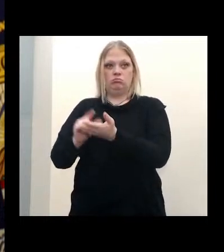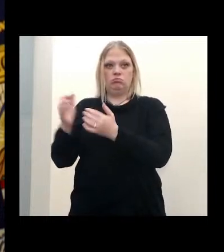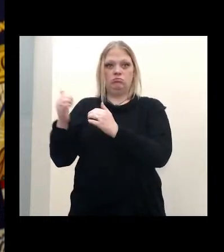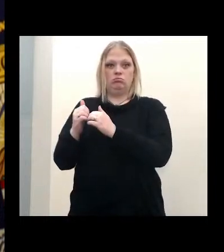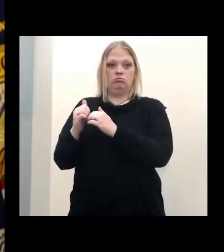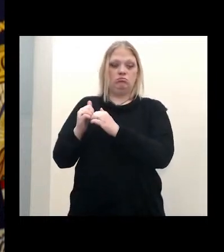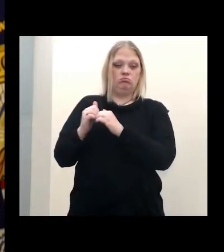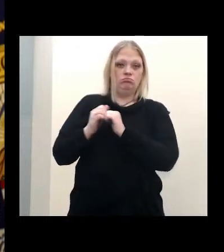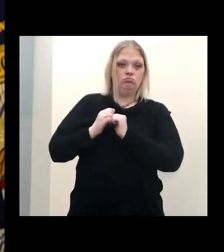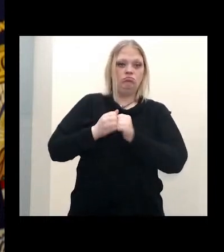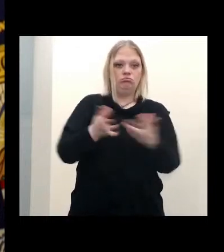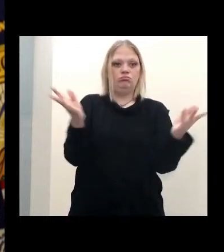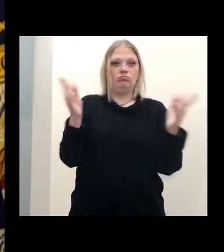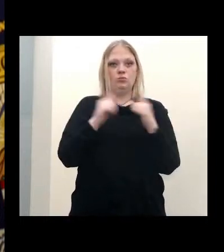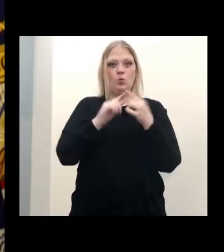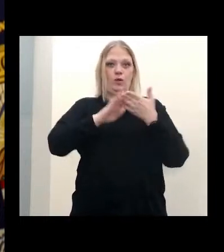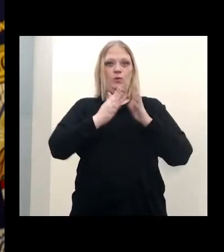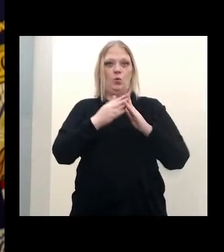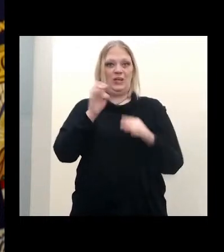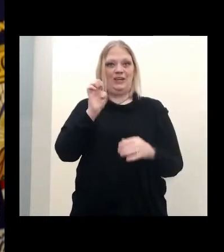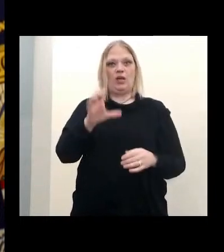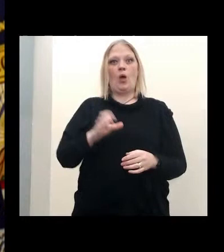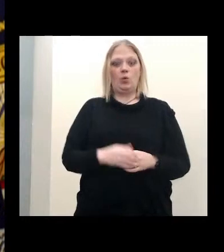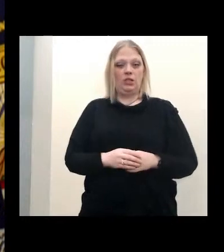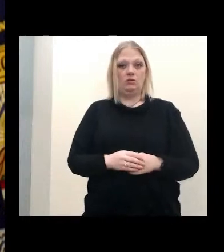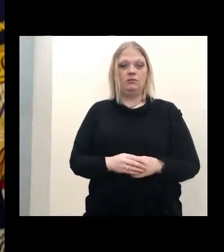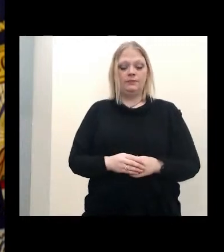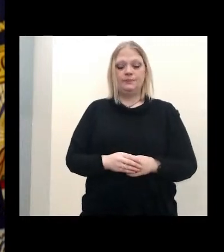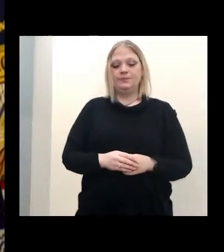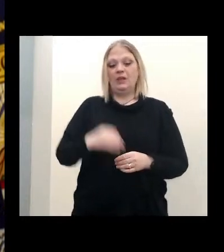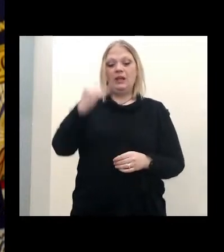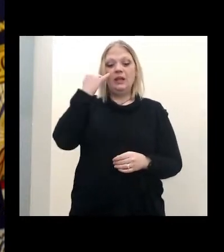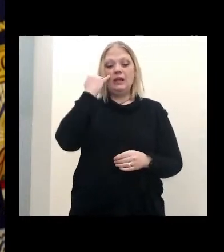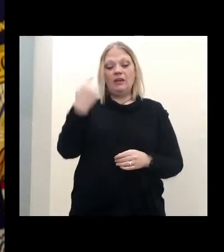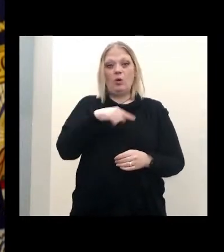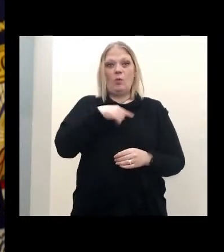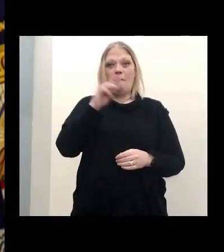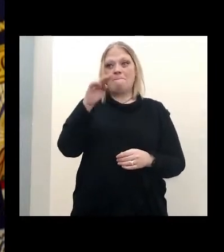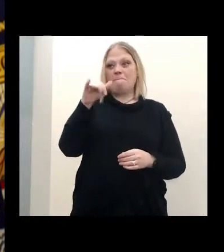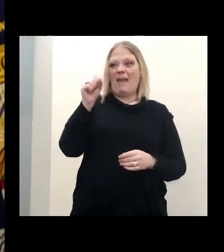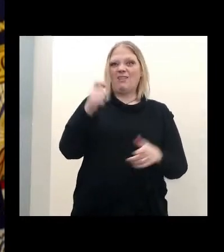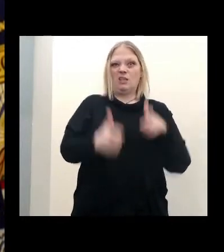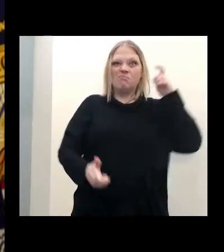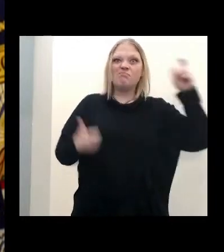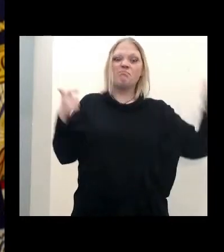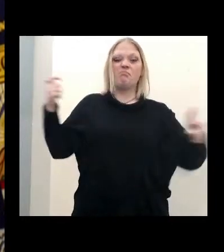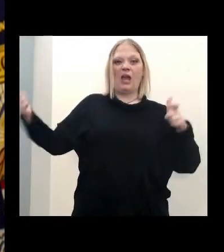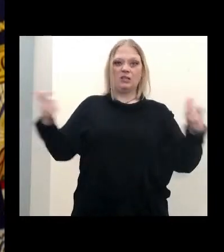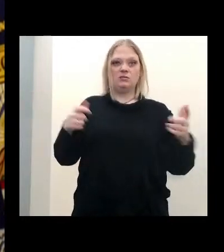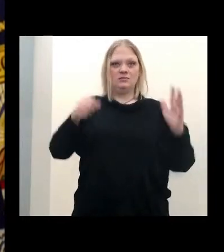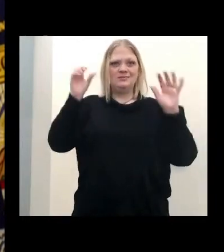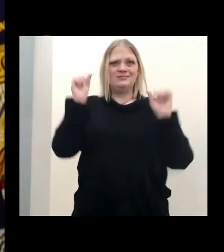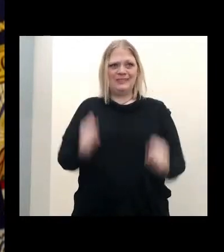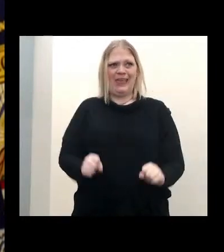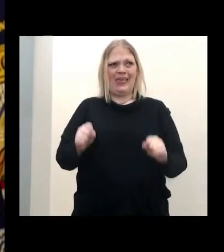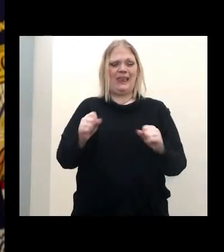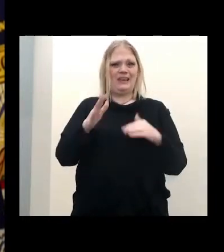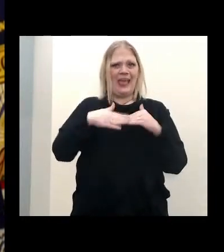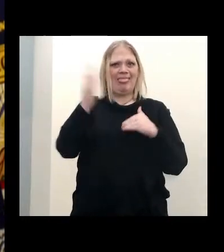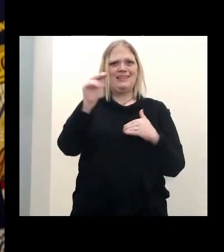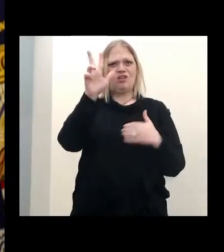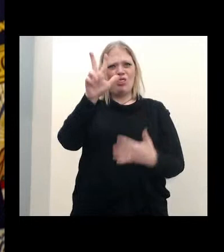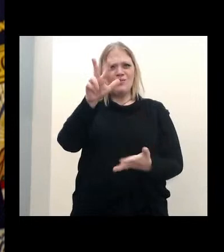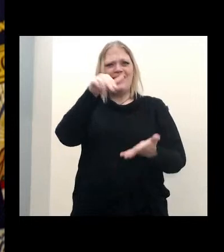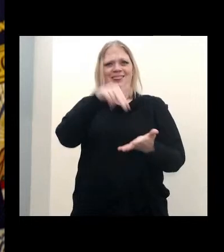our community in Erie County. Now, if we're going to be doing a mass vaccination site, we could do at least 3,000 doses